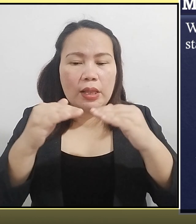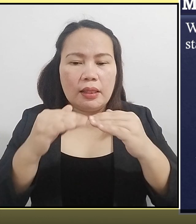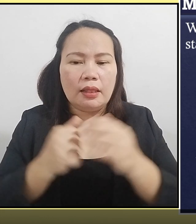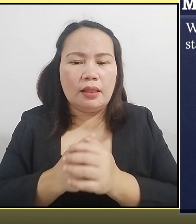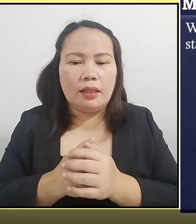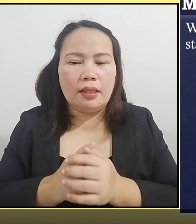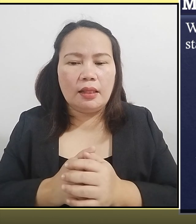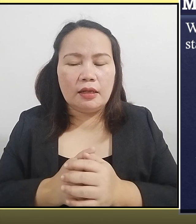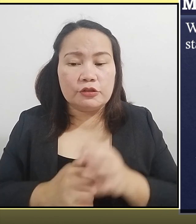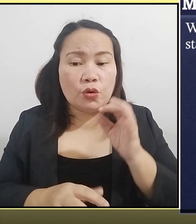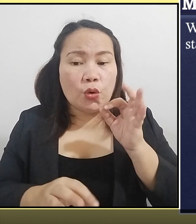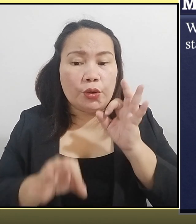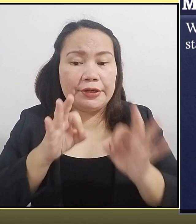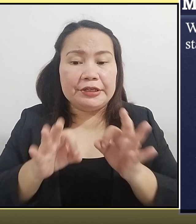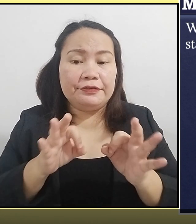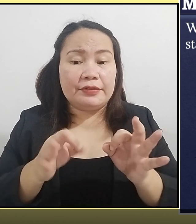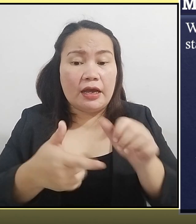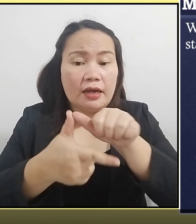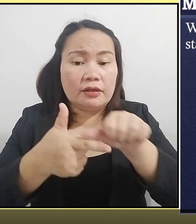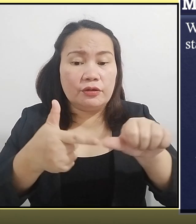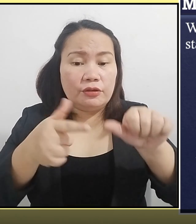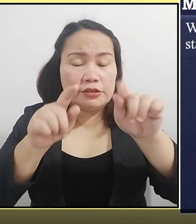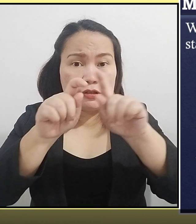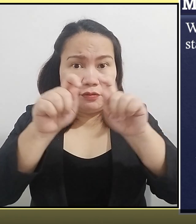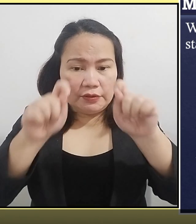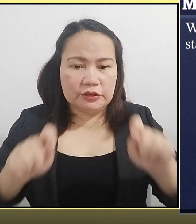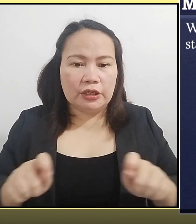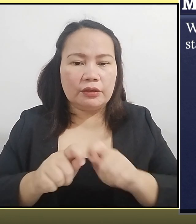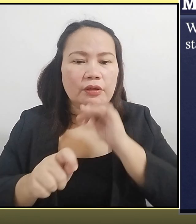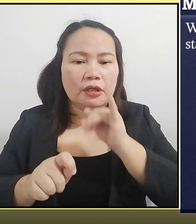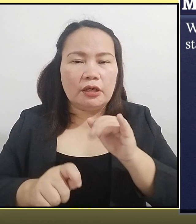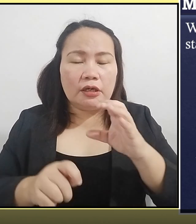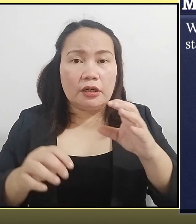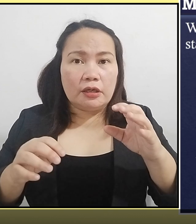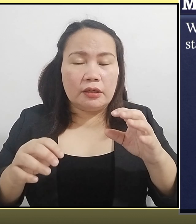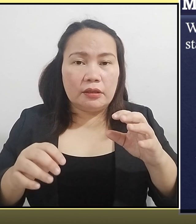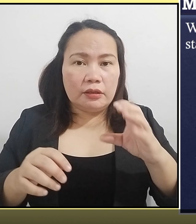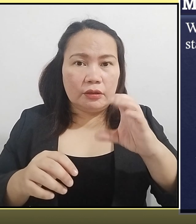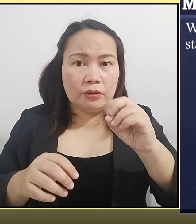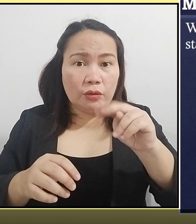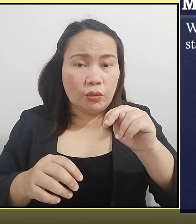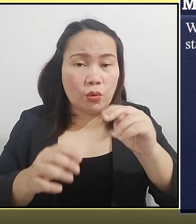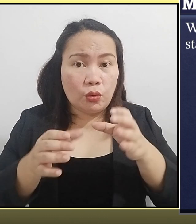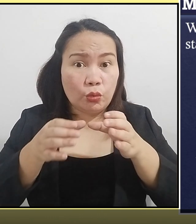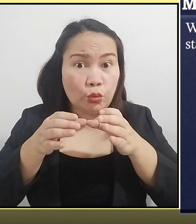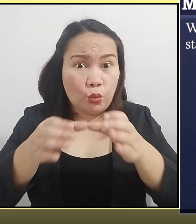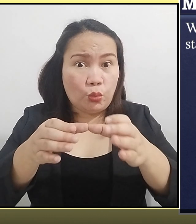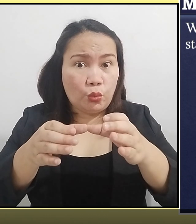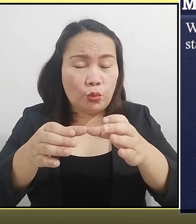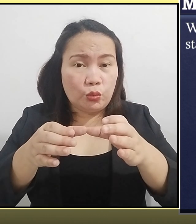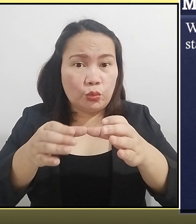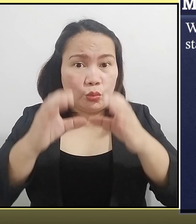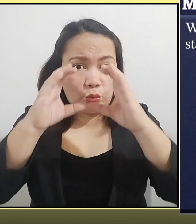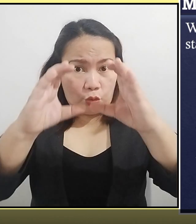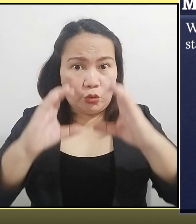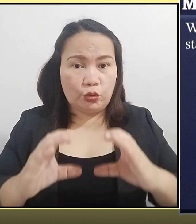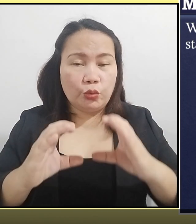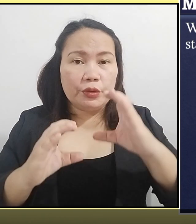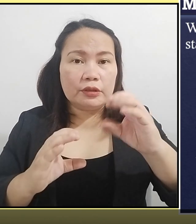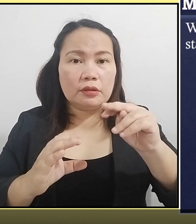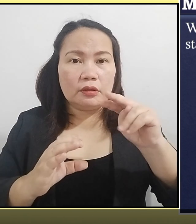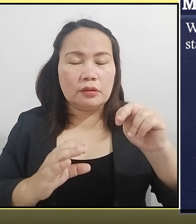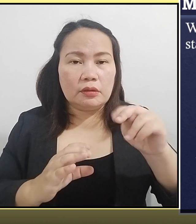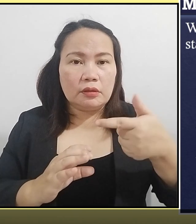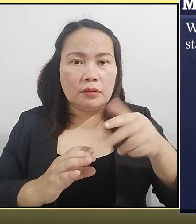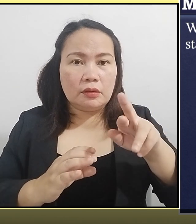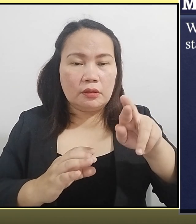is equiangular. So, this is your conclusion. Ito ang conclusion natin dyan. Next, all prime